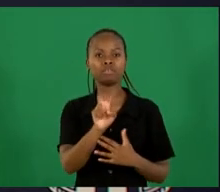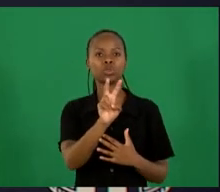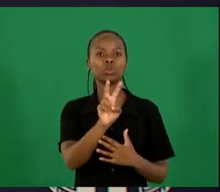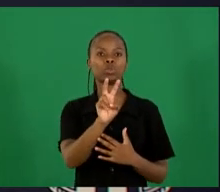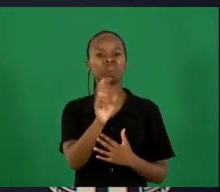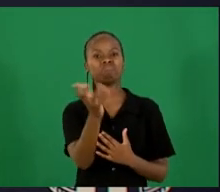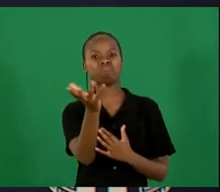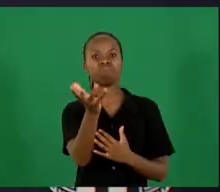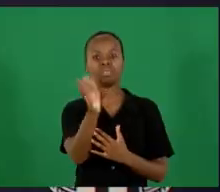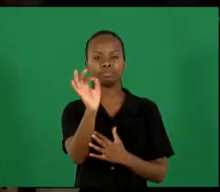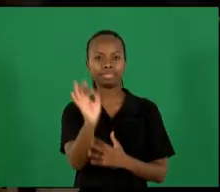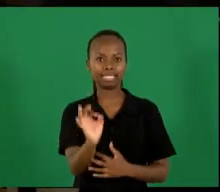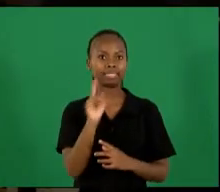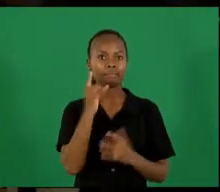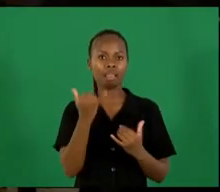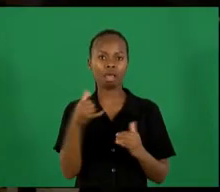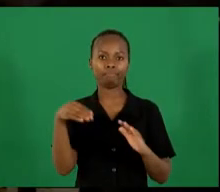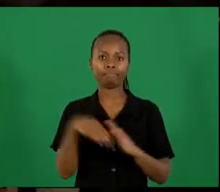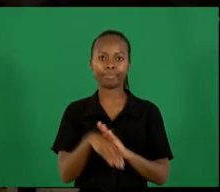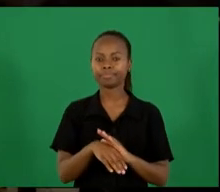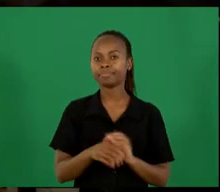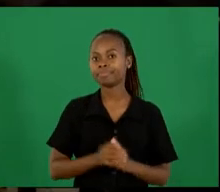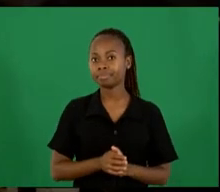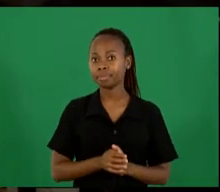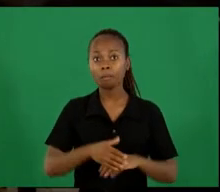Any other question? Five.